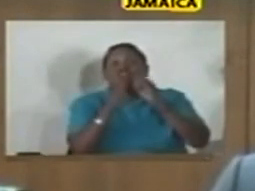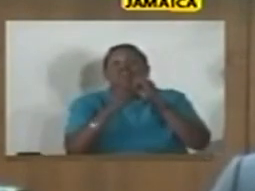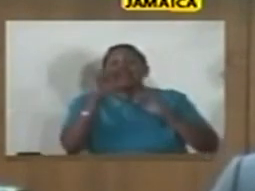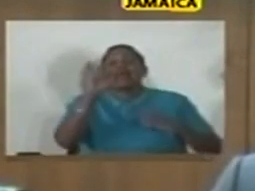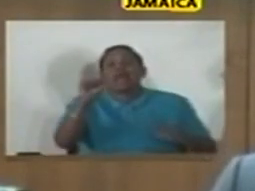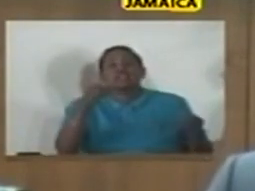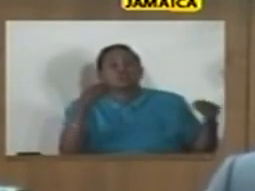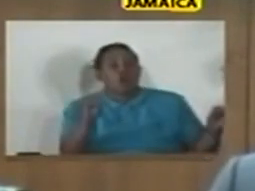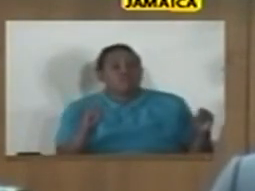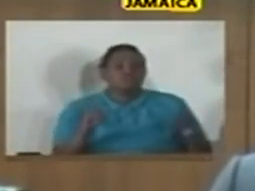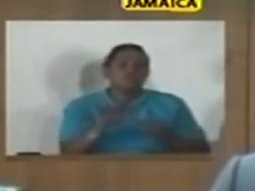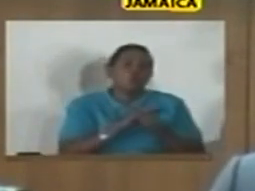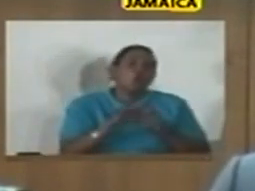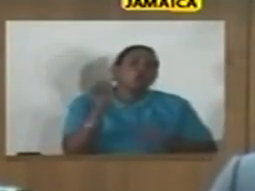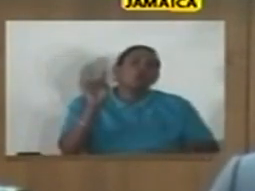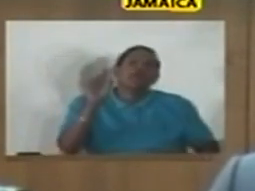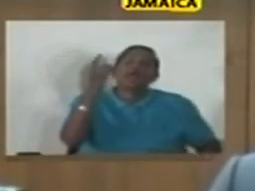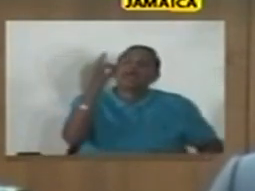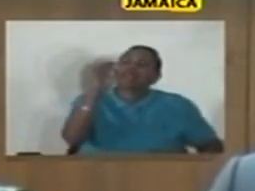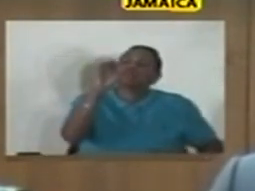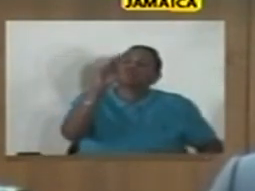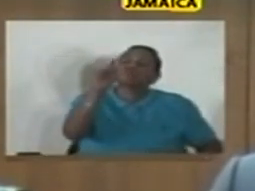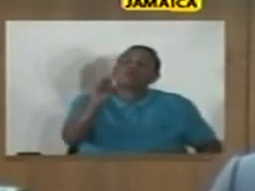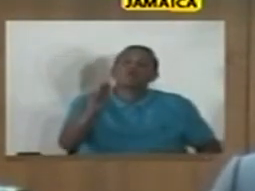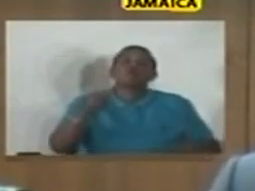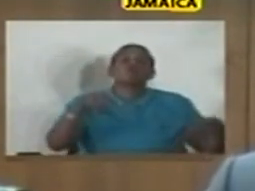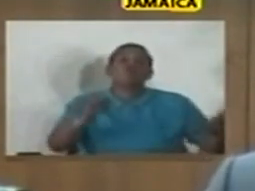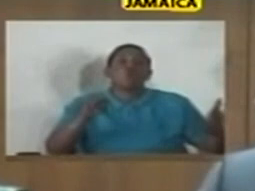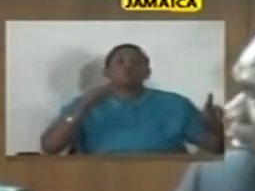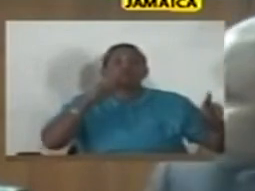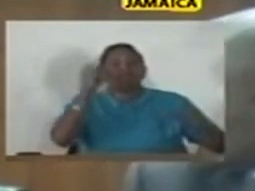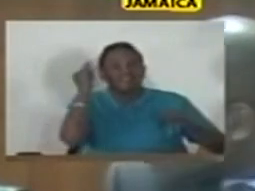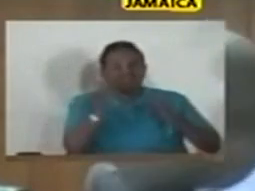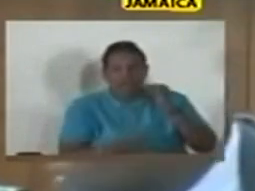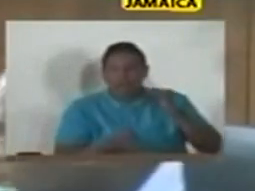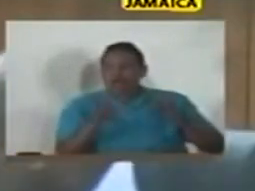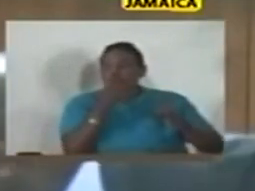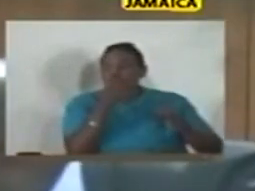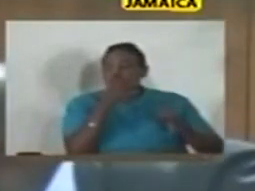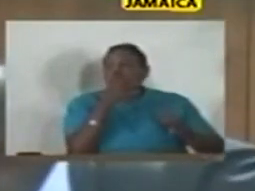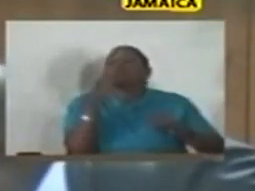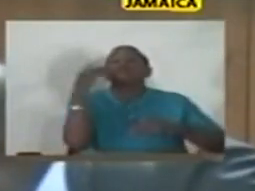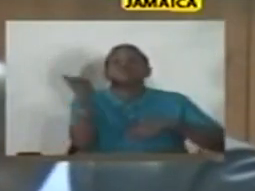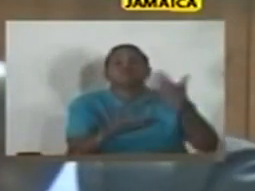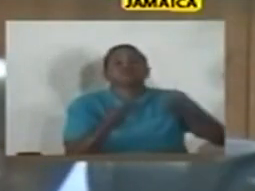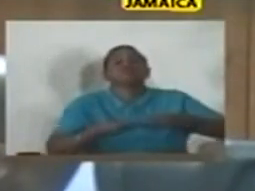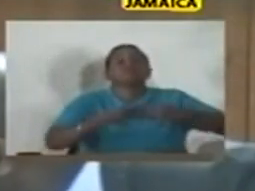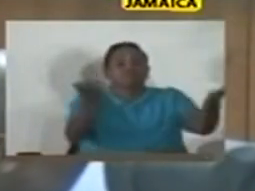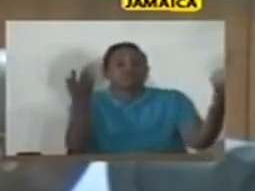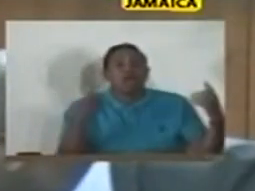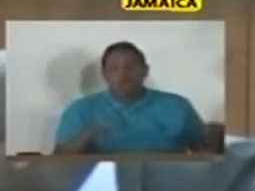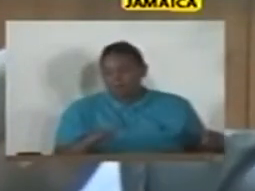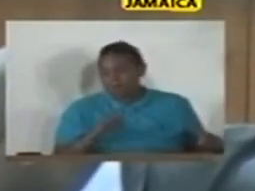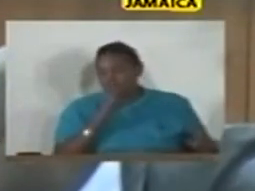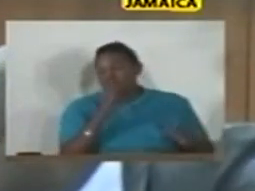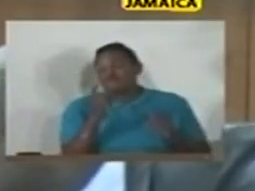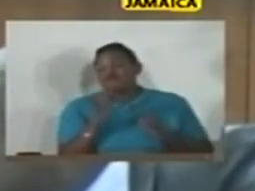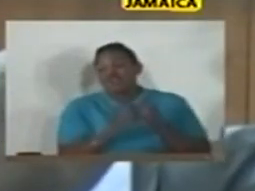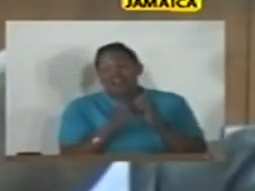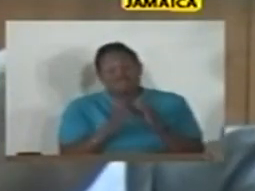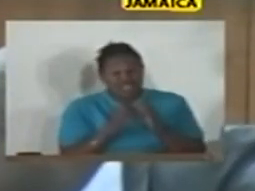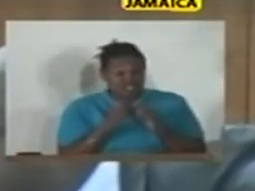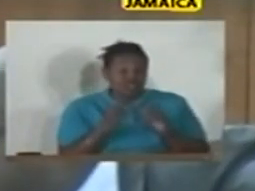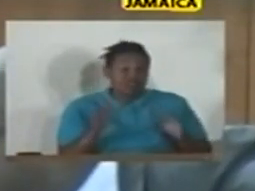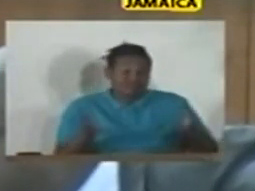office located at 18 Ripon Road has been finalized and will shortly be put to tender. The renovation of the facilities